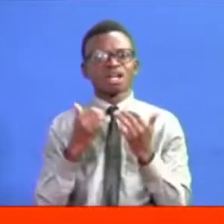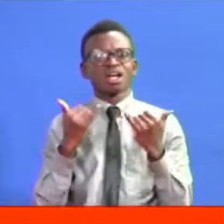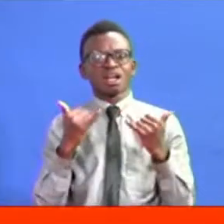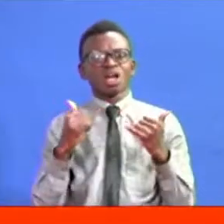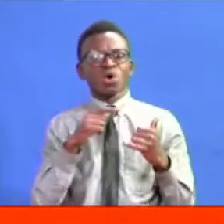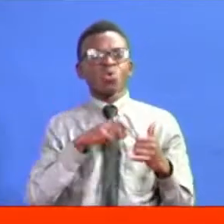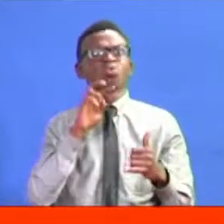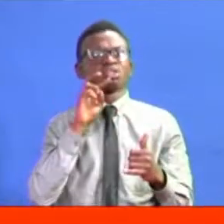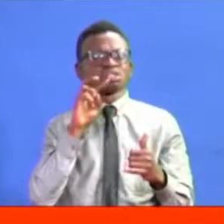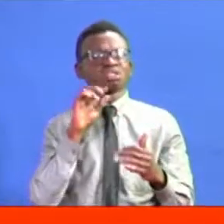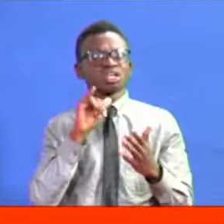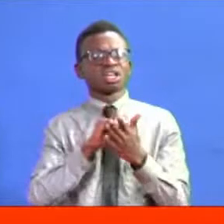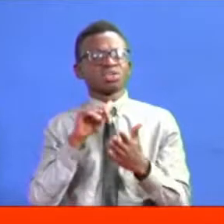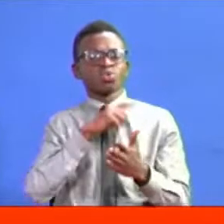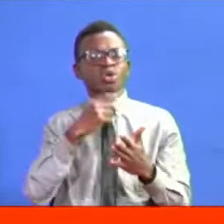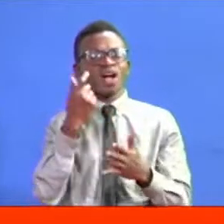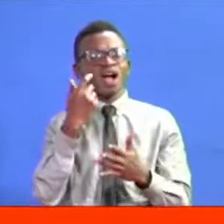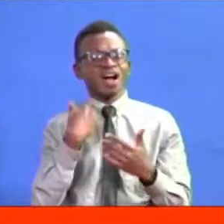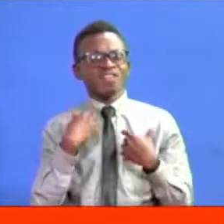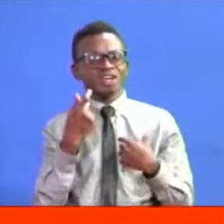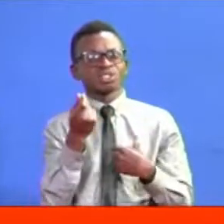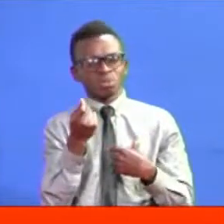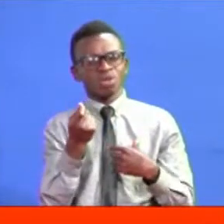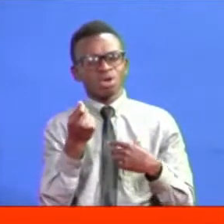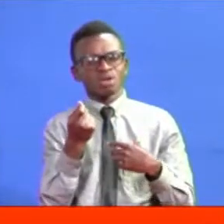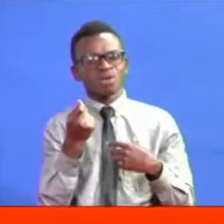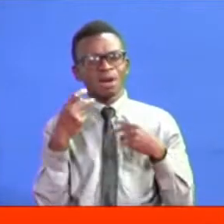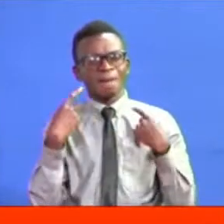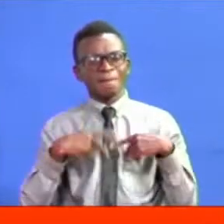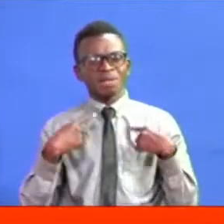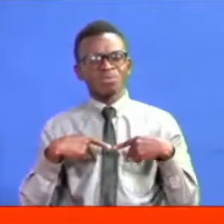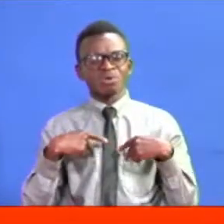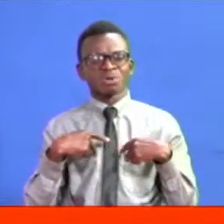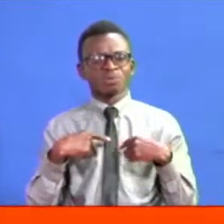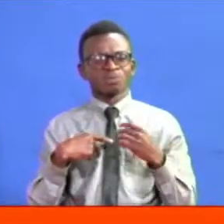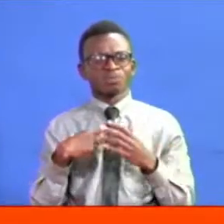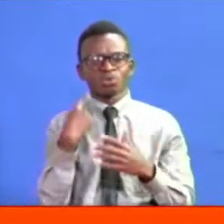found that there is a small but significant minority of citizens reporting